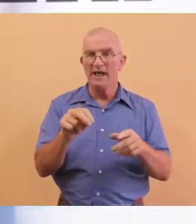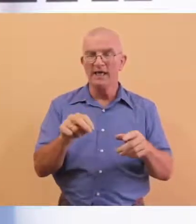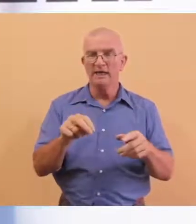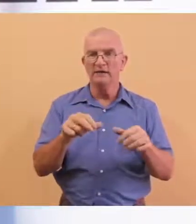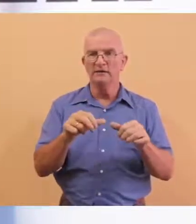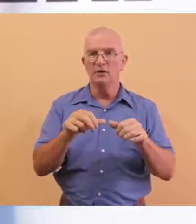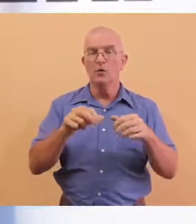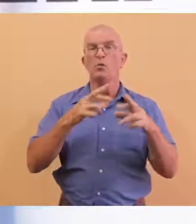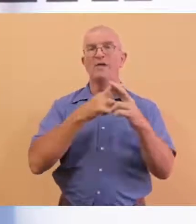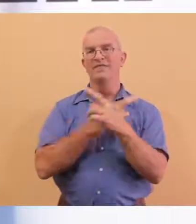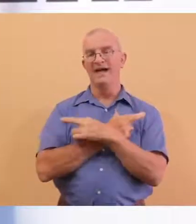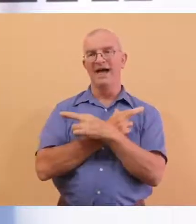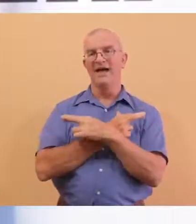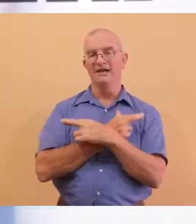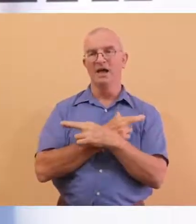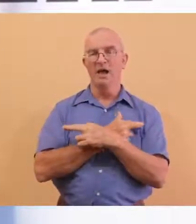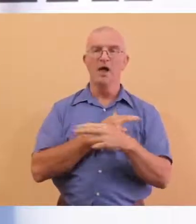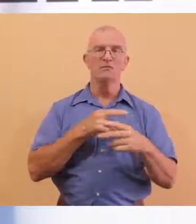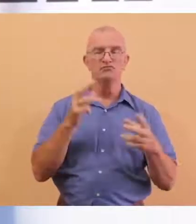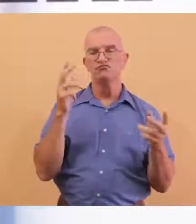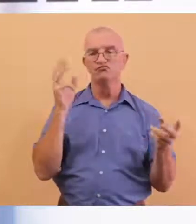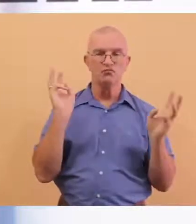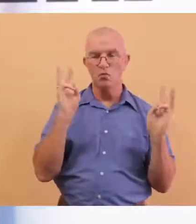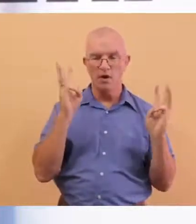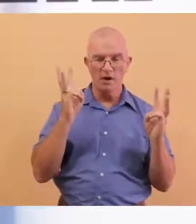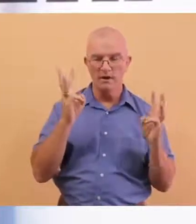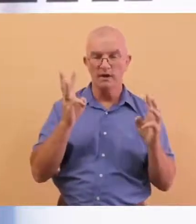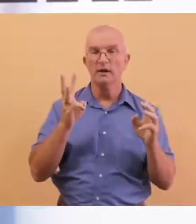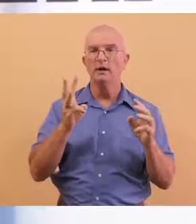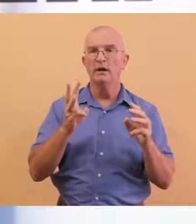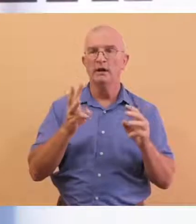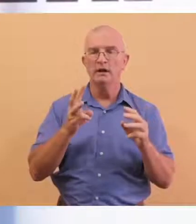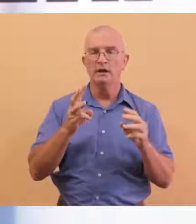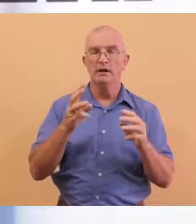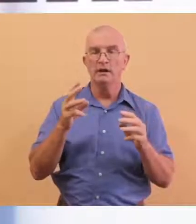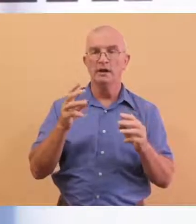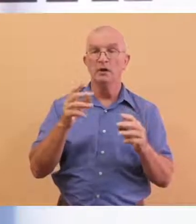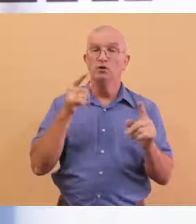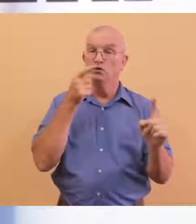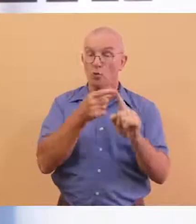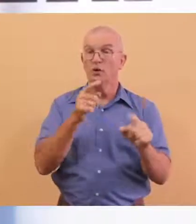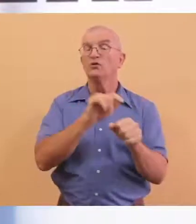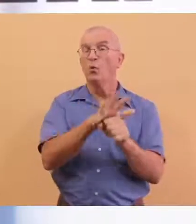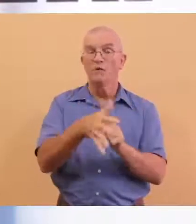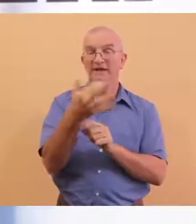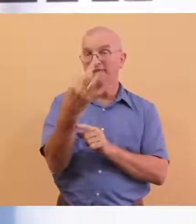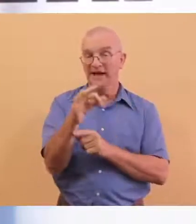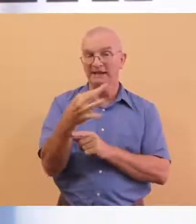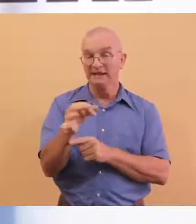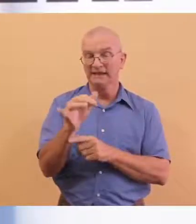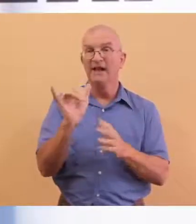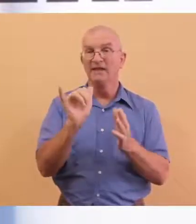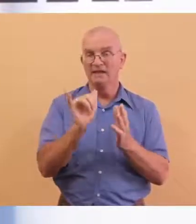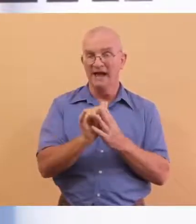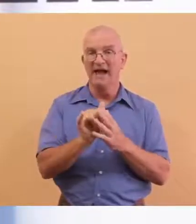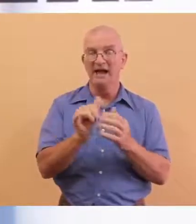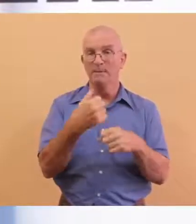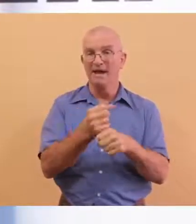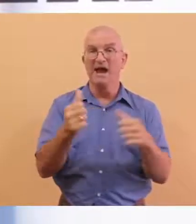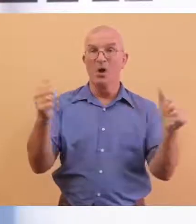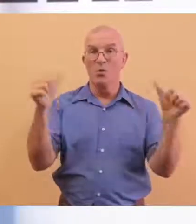up, complacency, and worse still, a laissez-faire attitude can be our